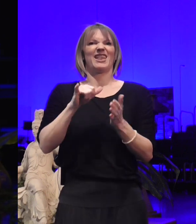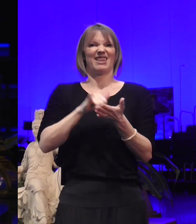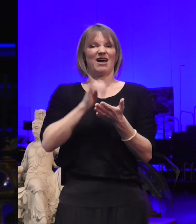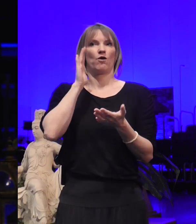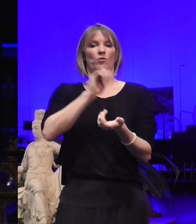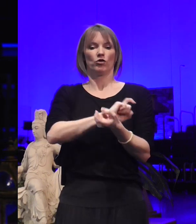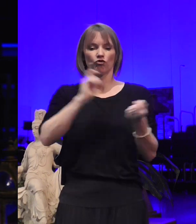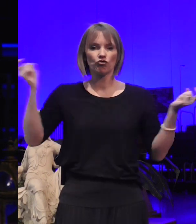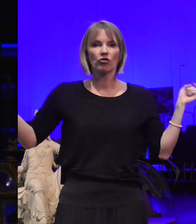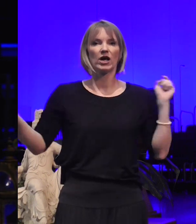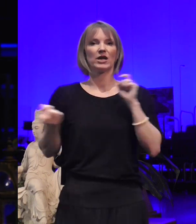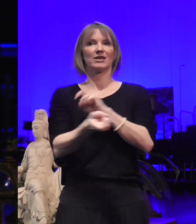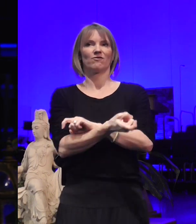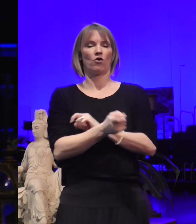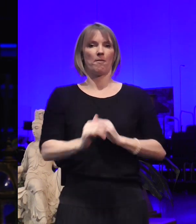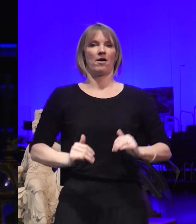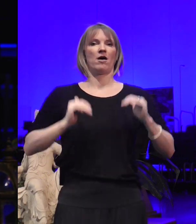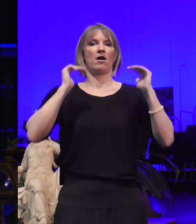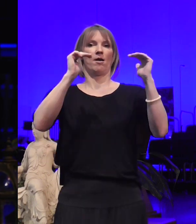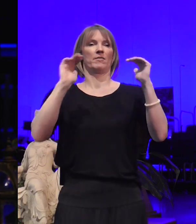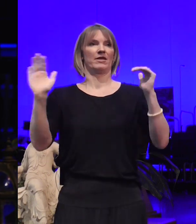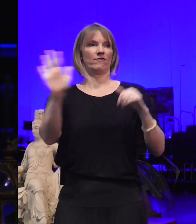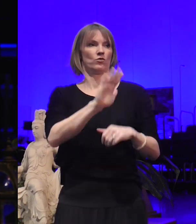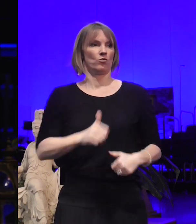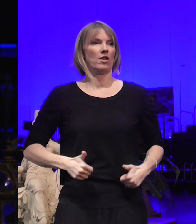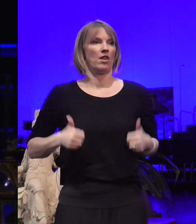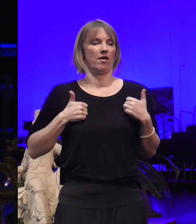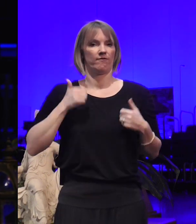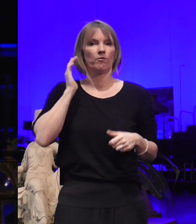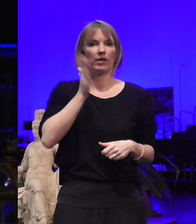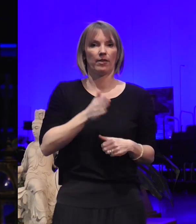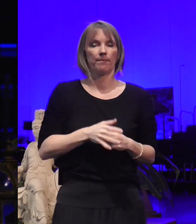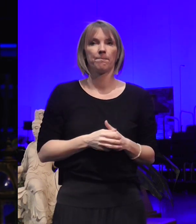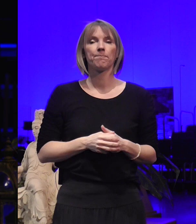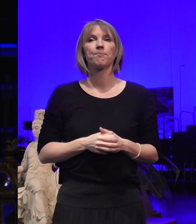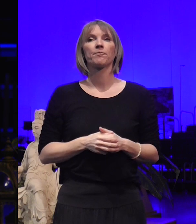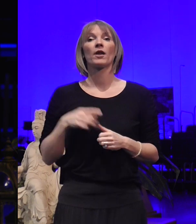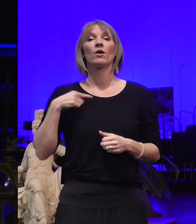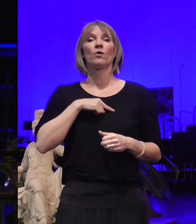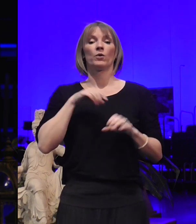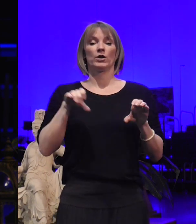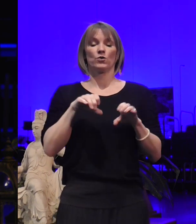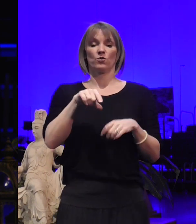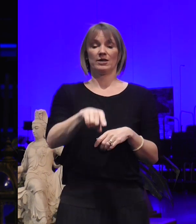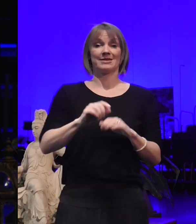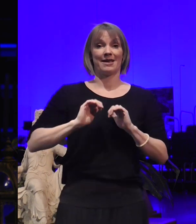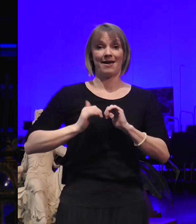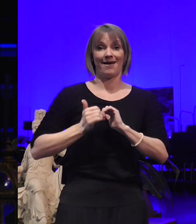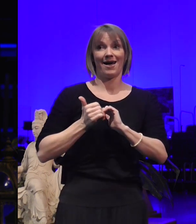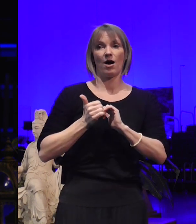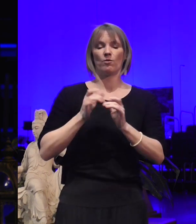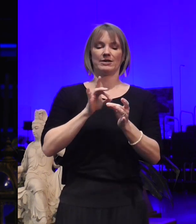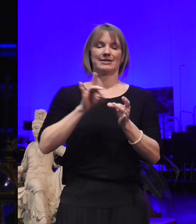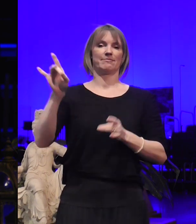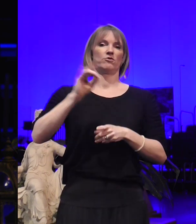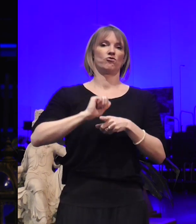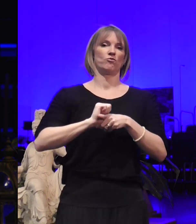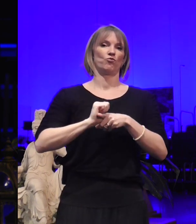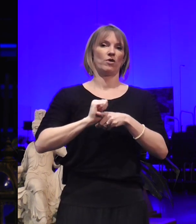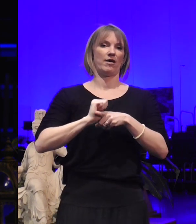transform and uplift your life. We do this in our tradition through spiritual